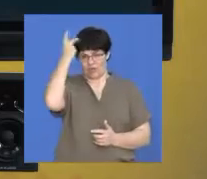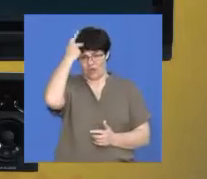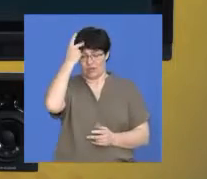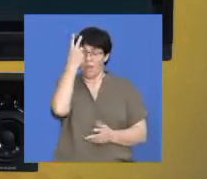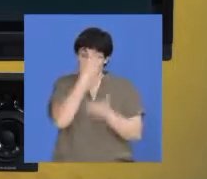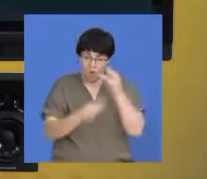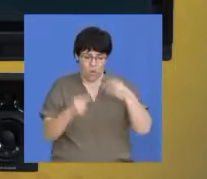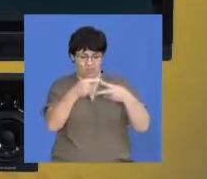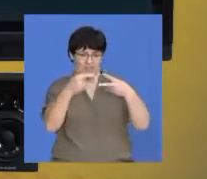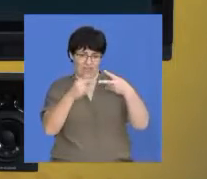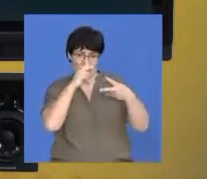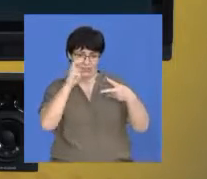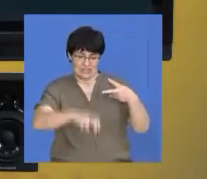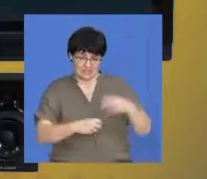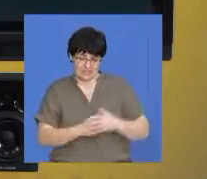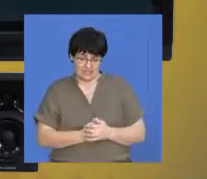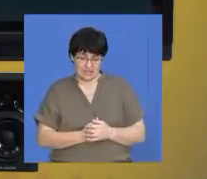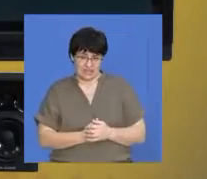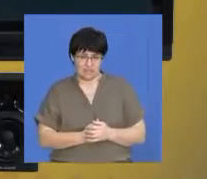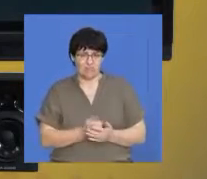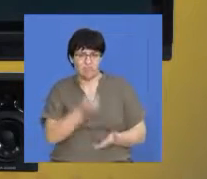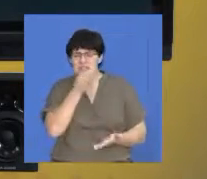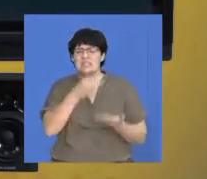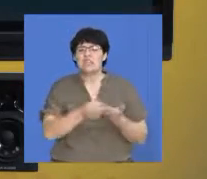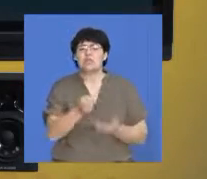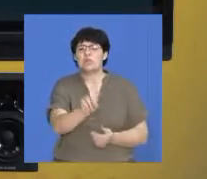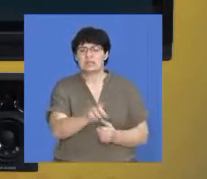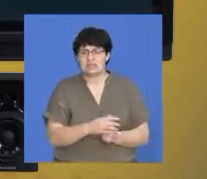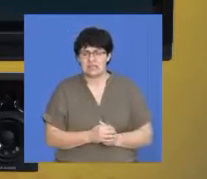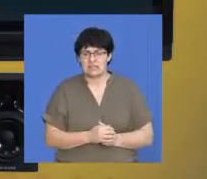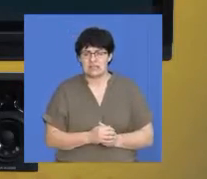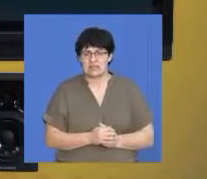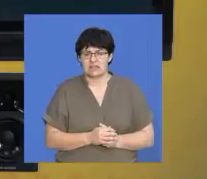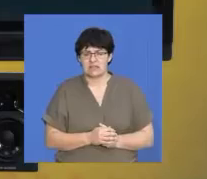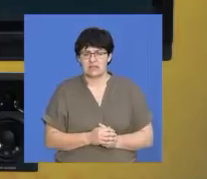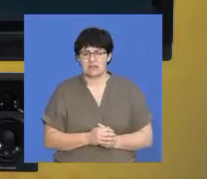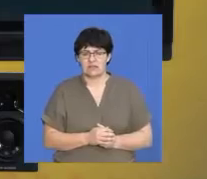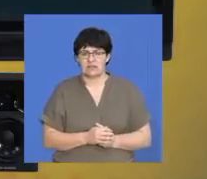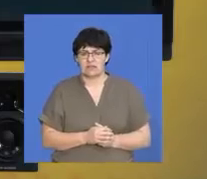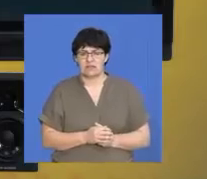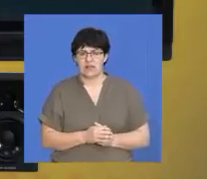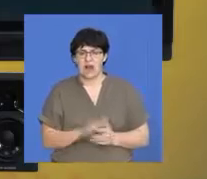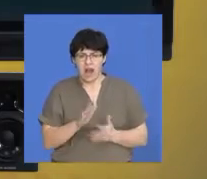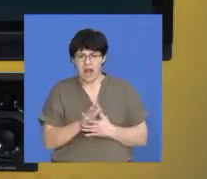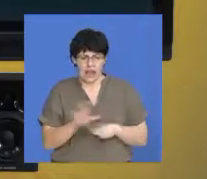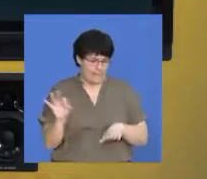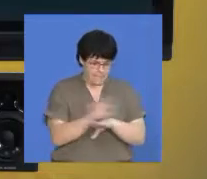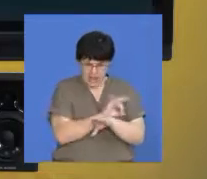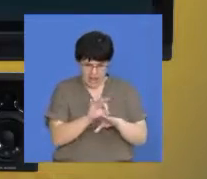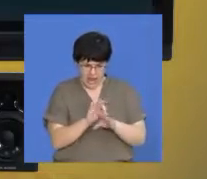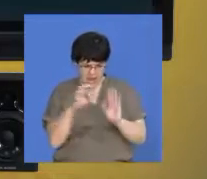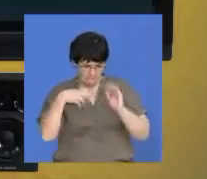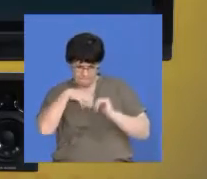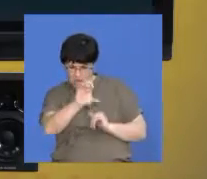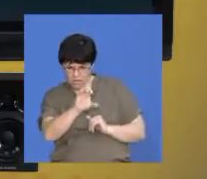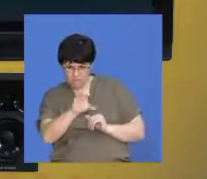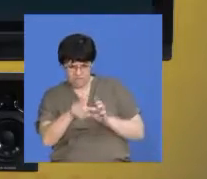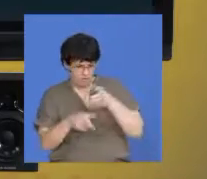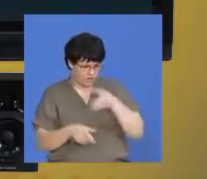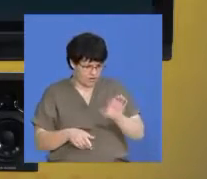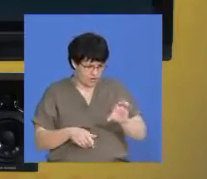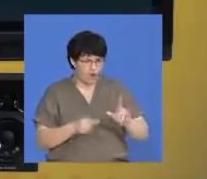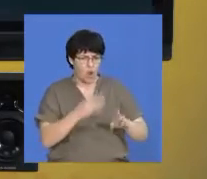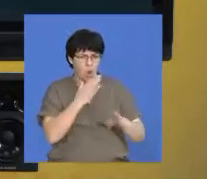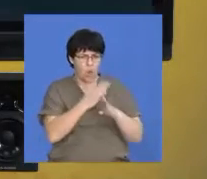do both. In fact, what I always suggest to people is that they just quickly plan their paragraph and maybe divide